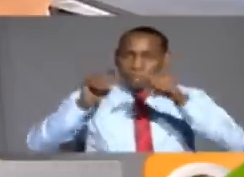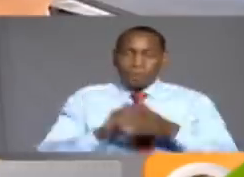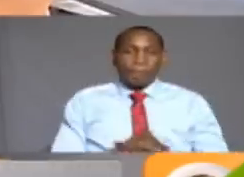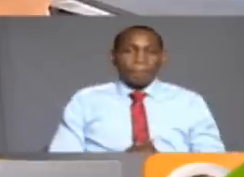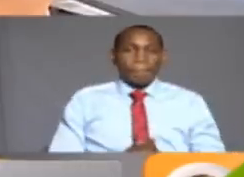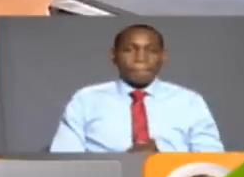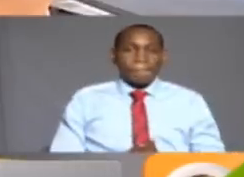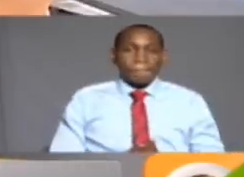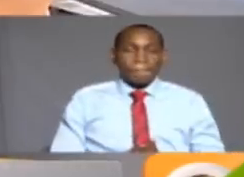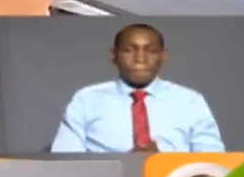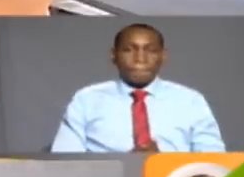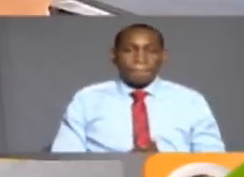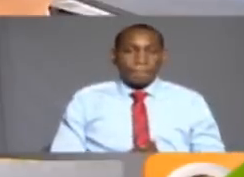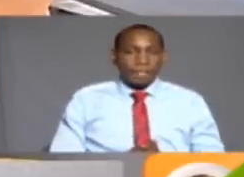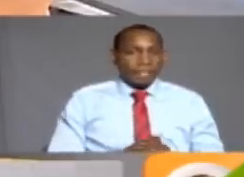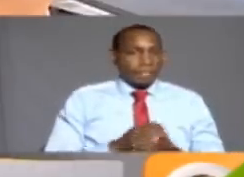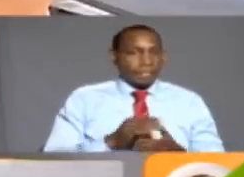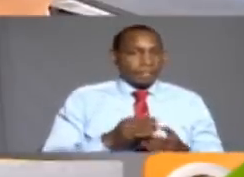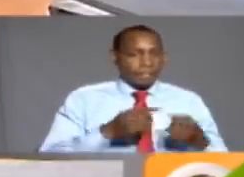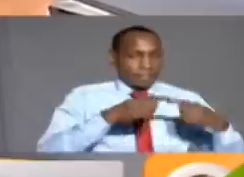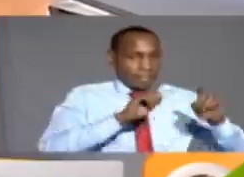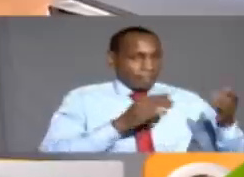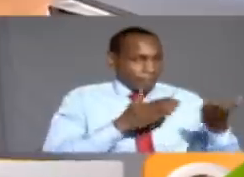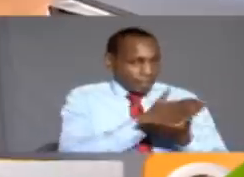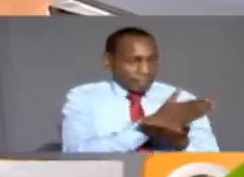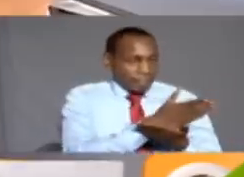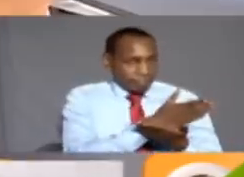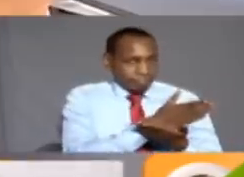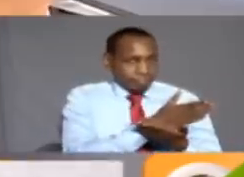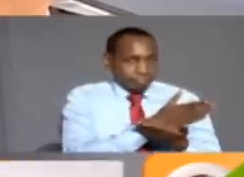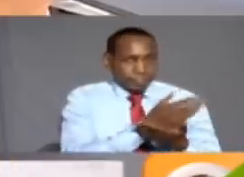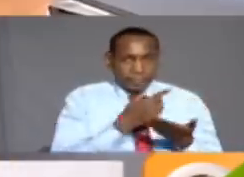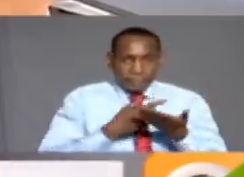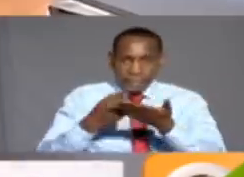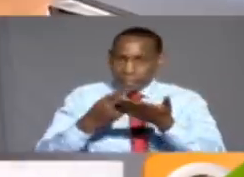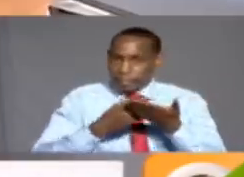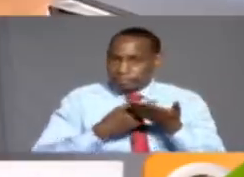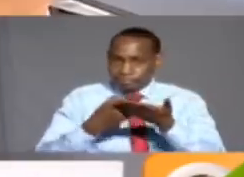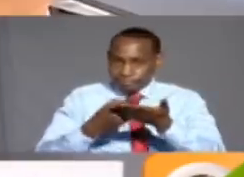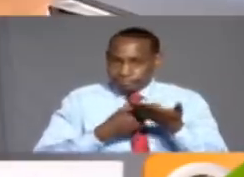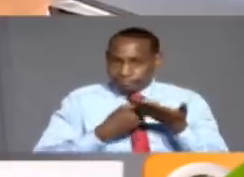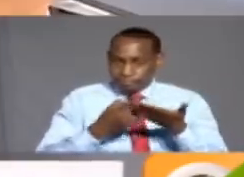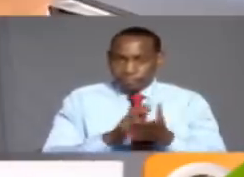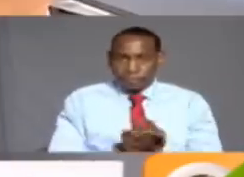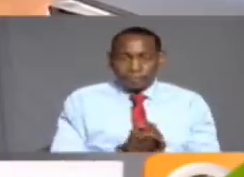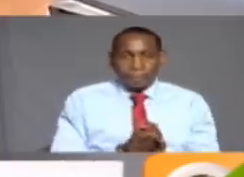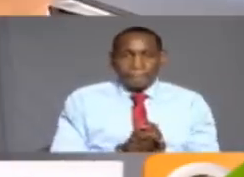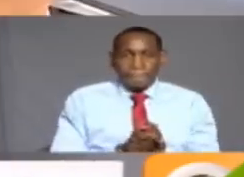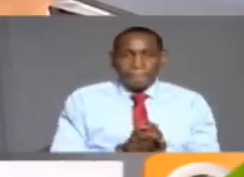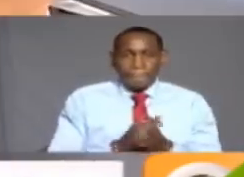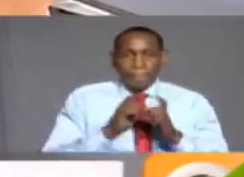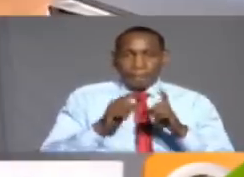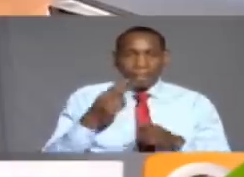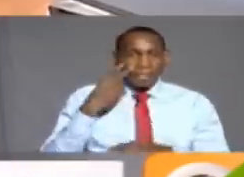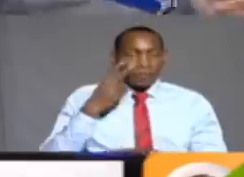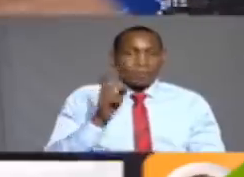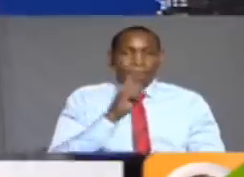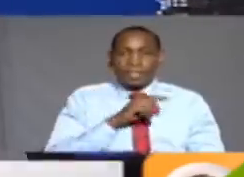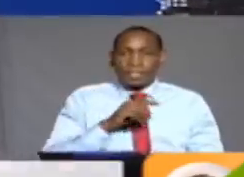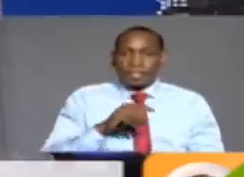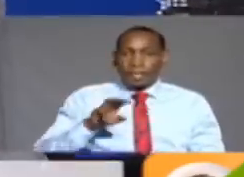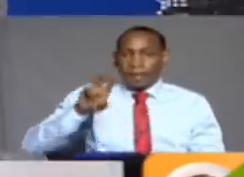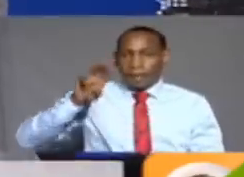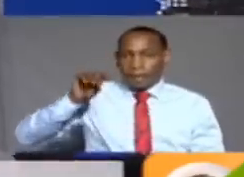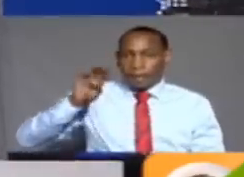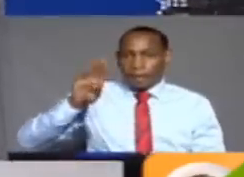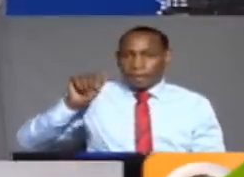that. I mean, you can say it's your right, it's your freedom of it's not scientific. But there's nothing scientific about that. It's not scientific, but even what you saw from John Buddy, that,